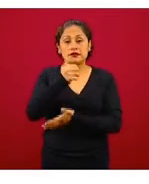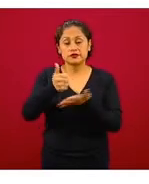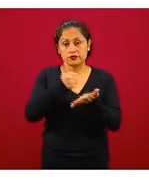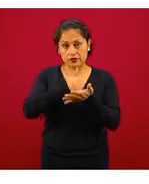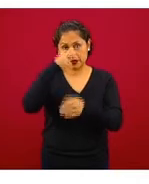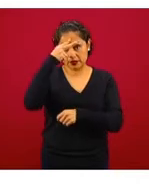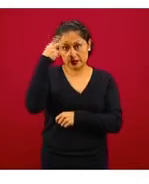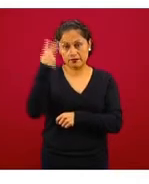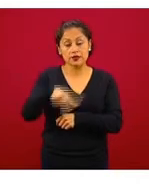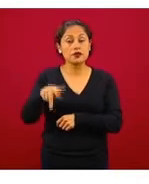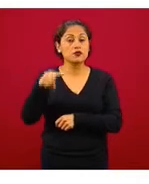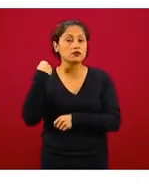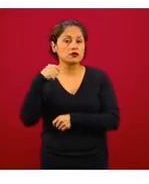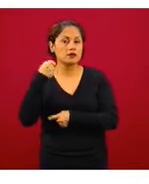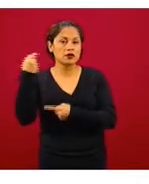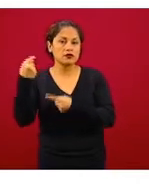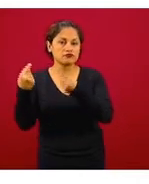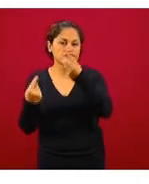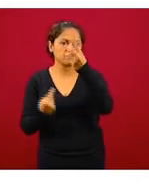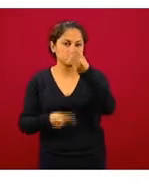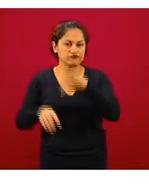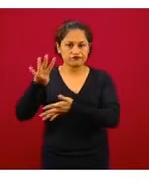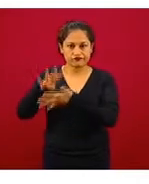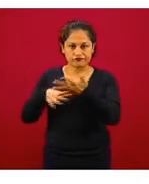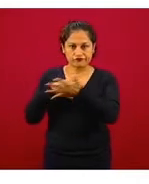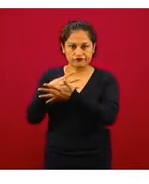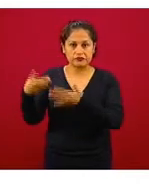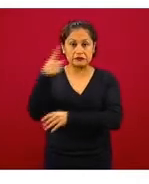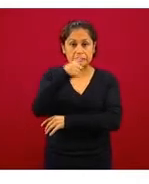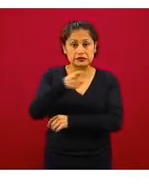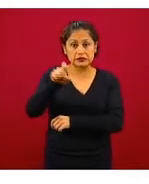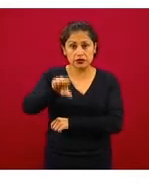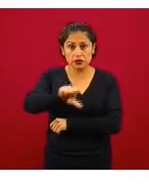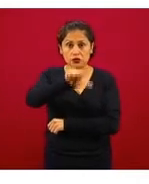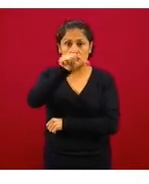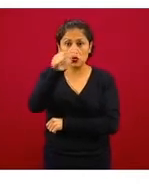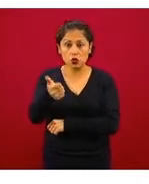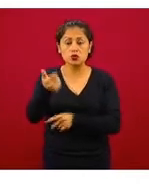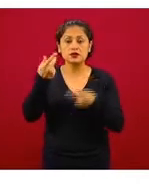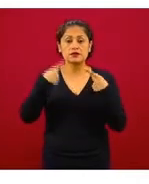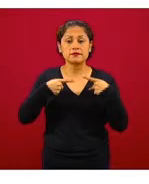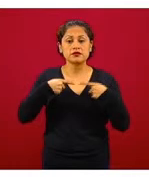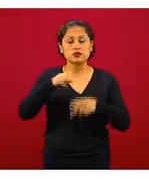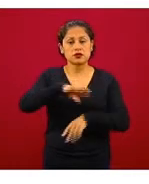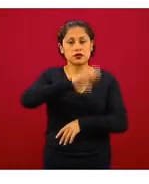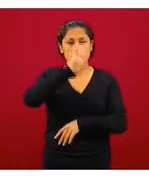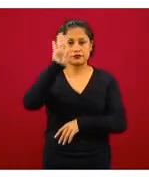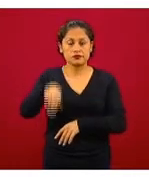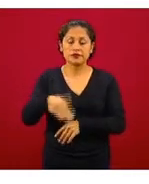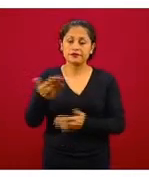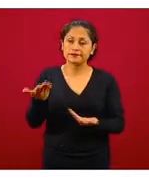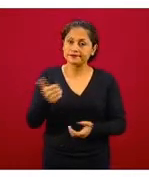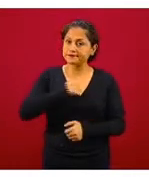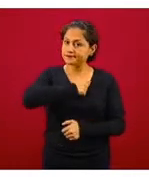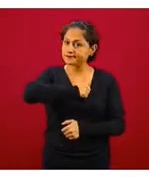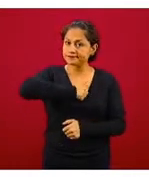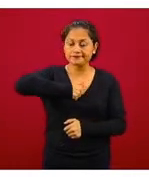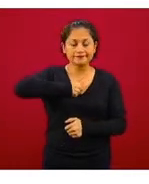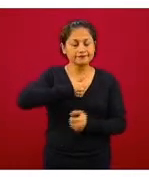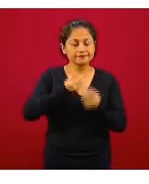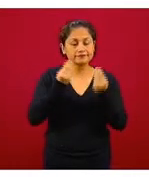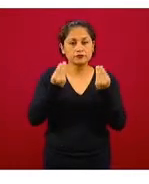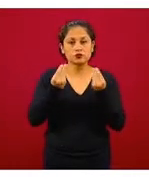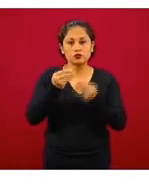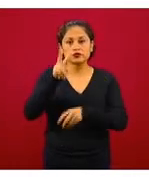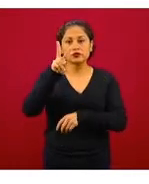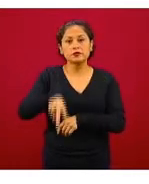then we have other Tabasco, etcétera, conditions etcétera, below. etcétera. Estas son las 111 When we take a look at defunciones. this by Muy, state, muy there's no doubt lamentablemente también hemos tenido